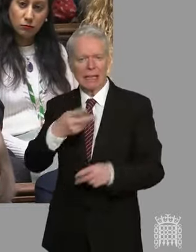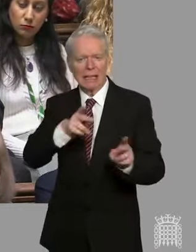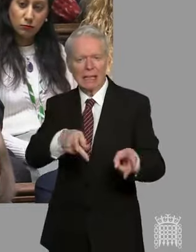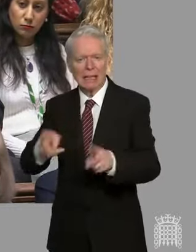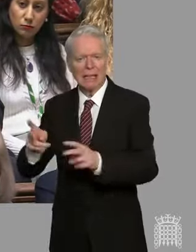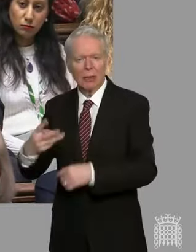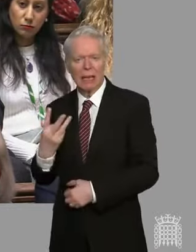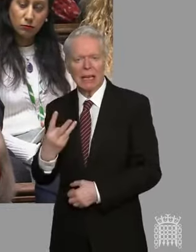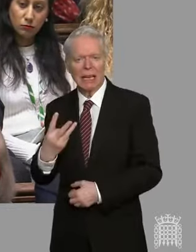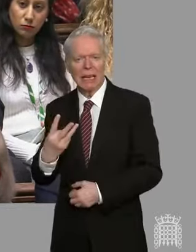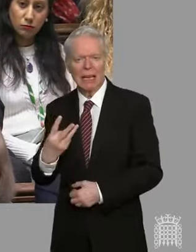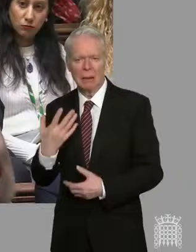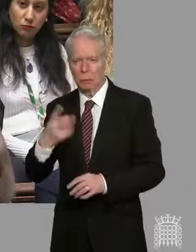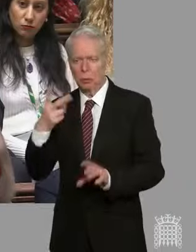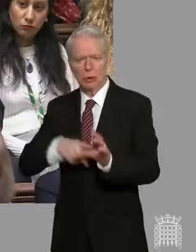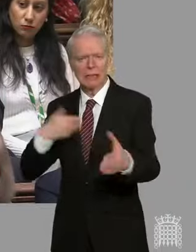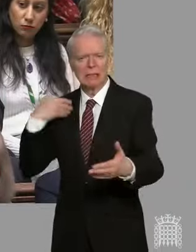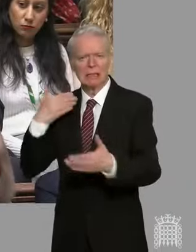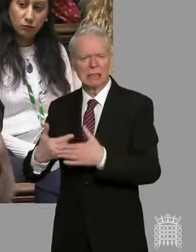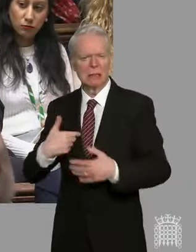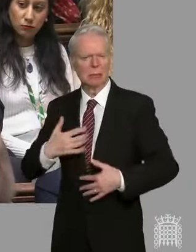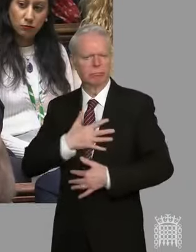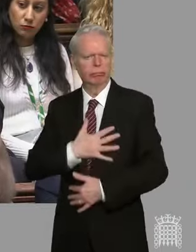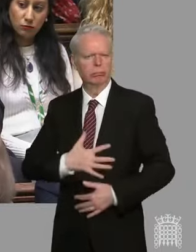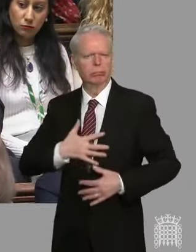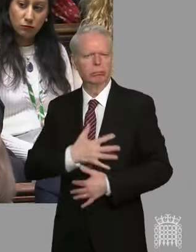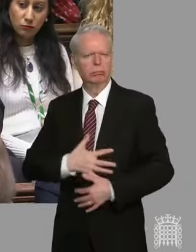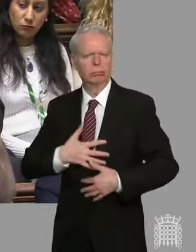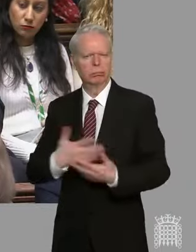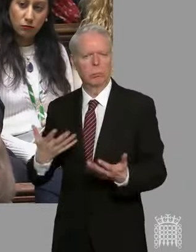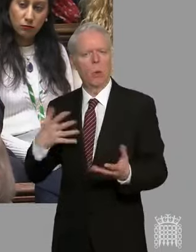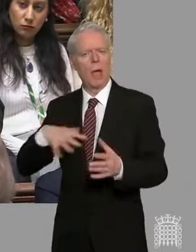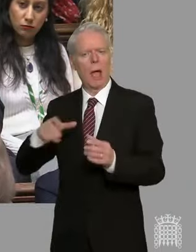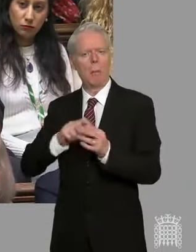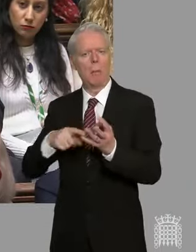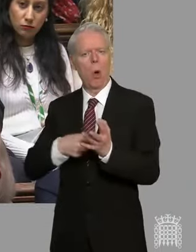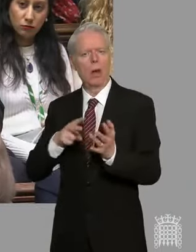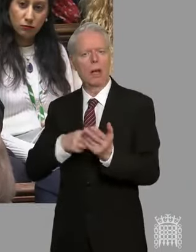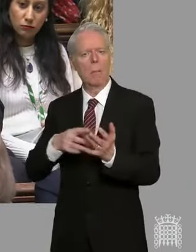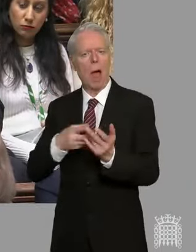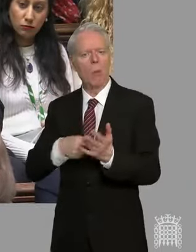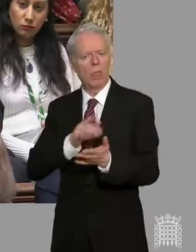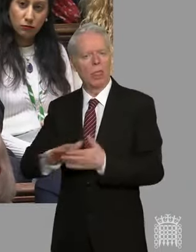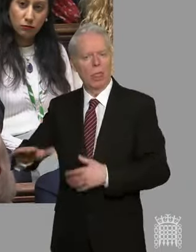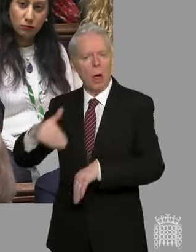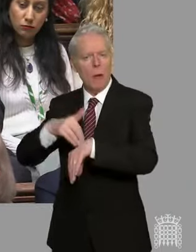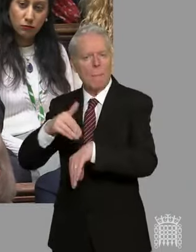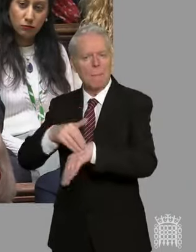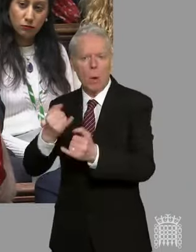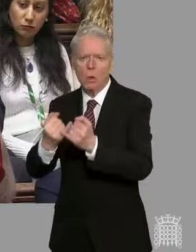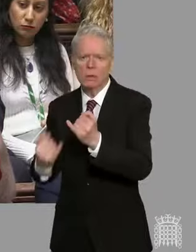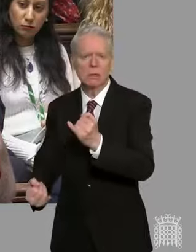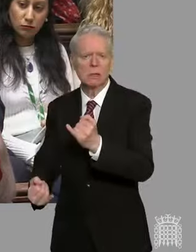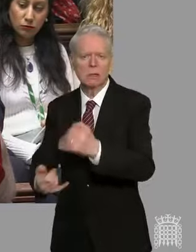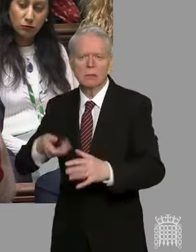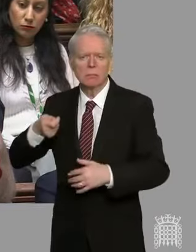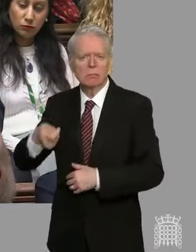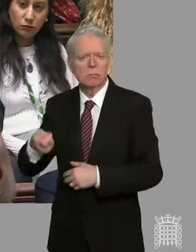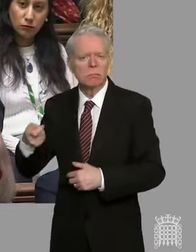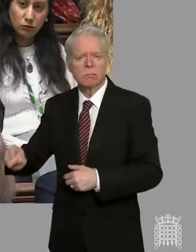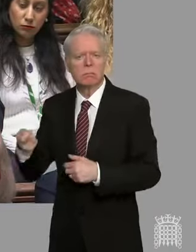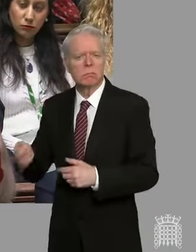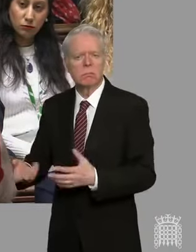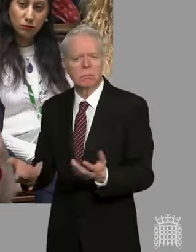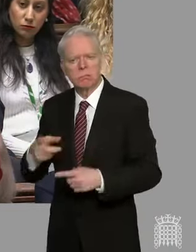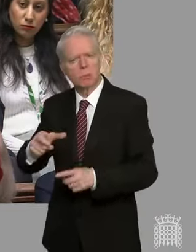crucial work that organisations like Changes Are Made, who give positive activities like boxing to young people, and will he share what more the government can